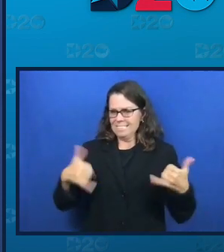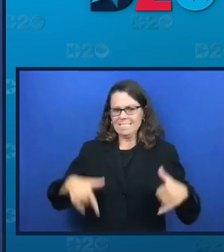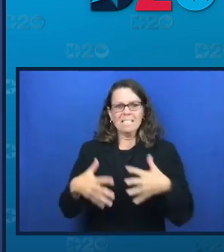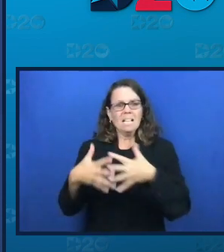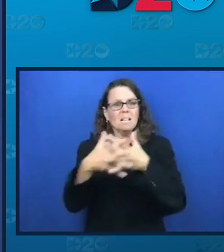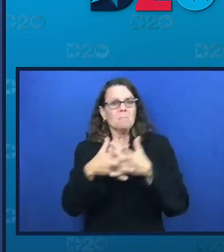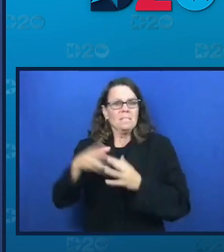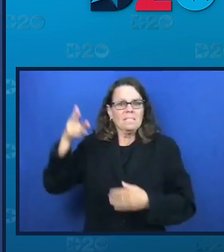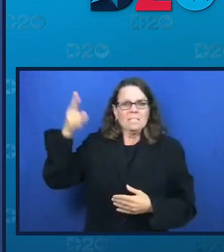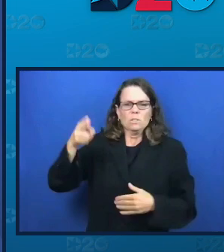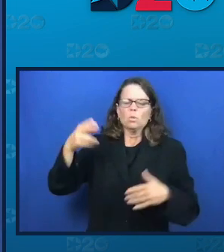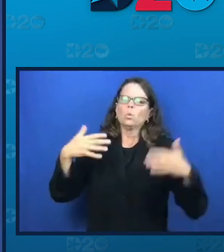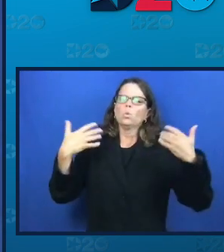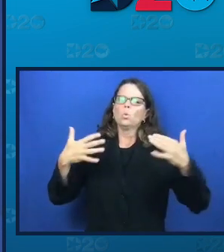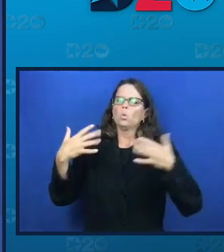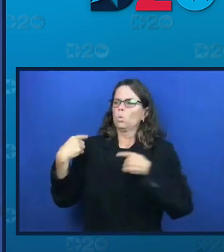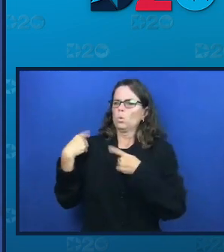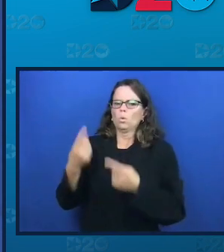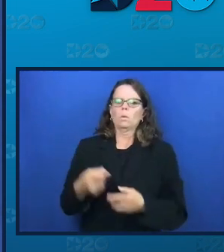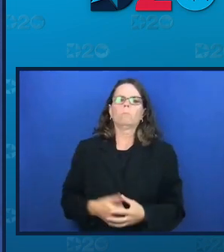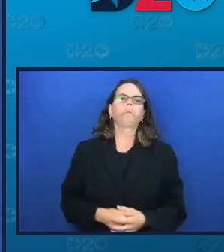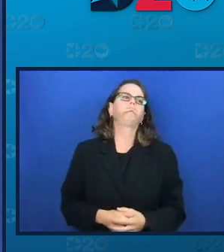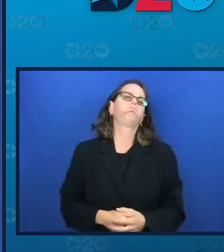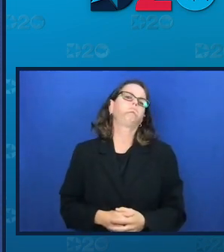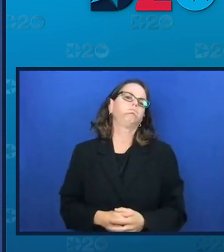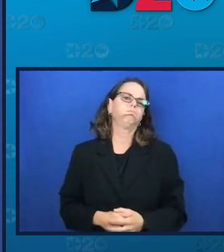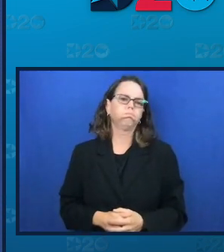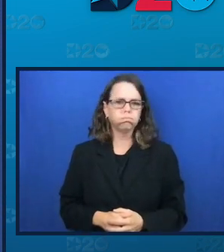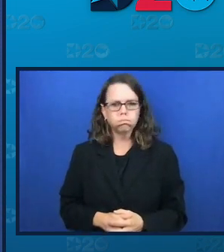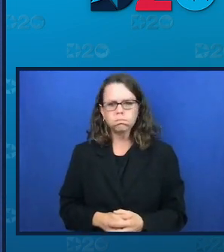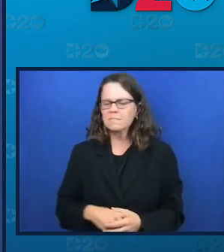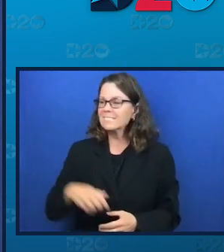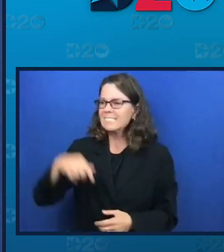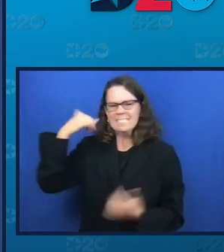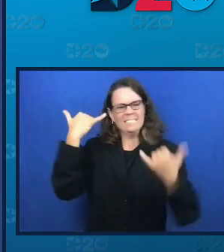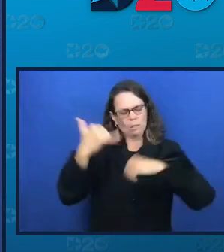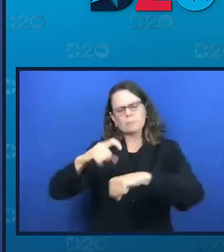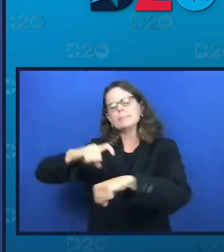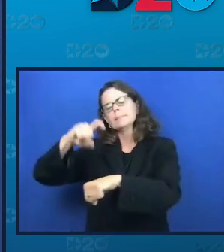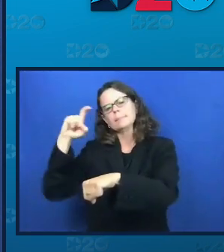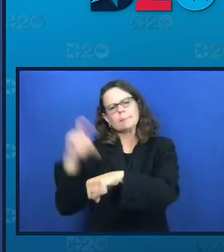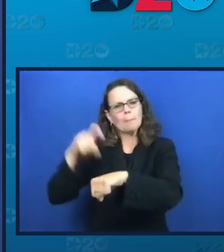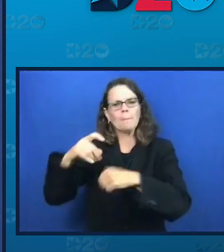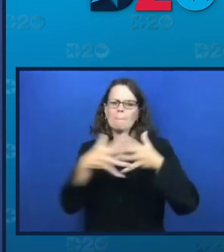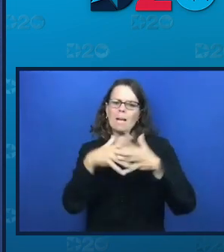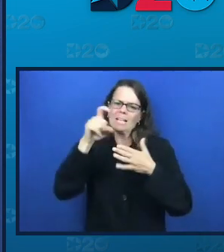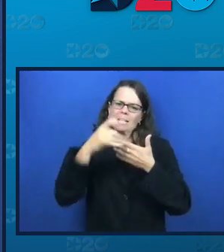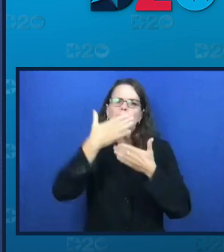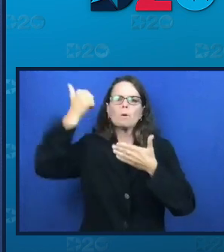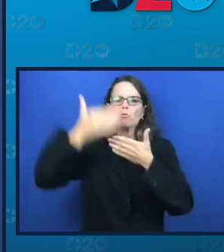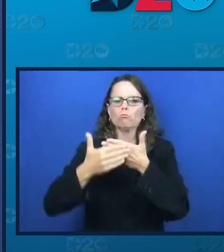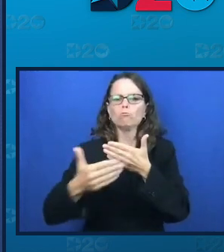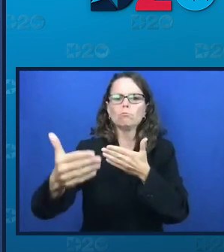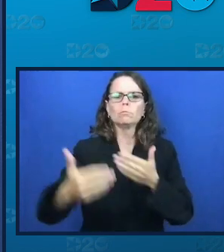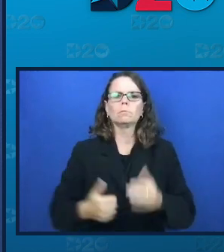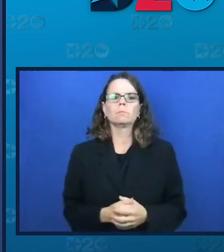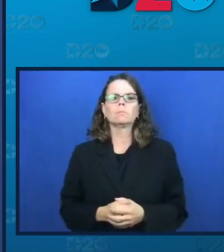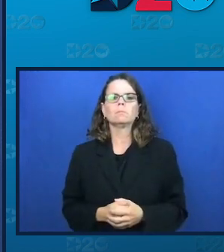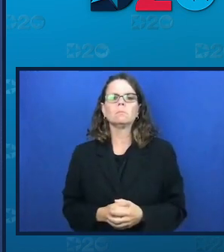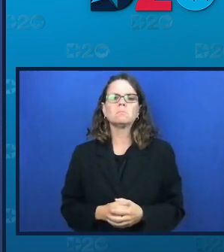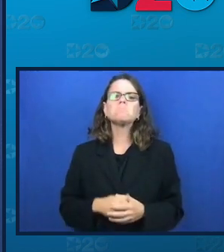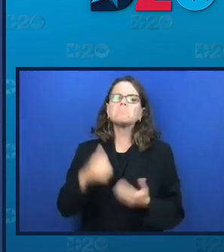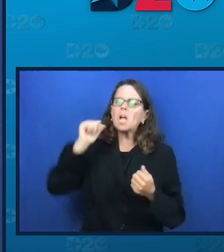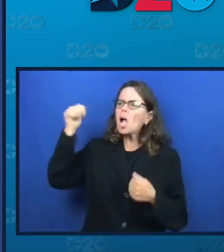country absolutely needs. And all of us, whether you're progressives, whether you're moderates or conservatives, have got to